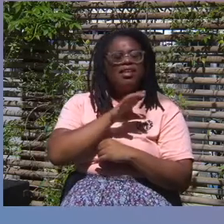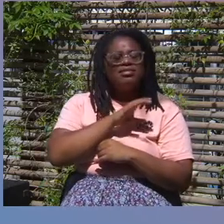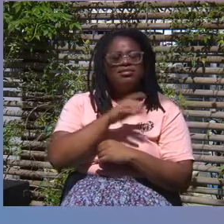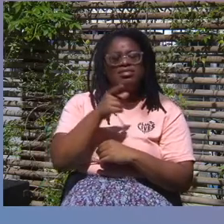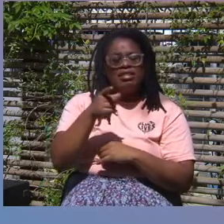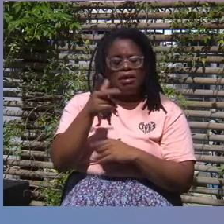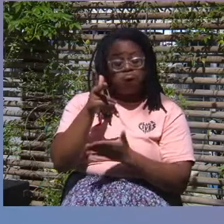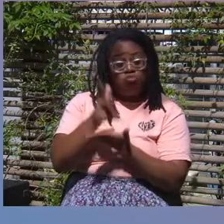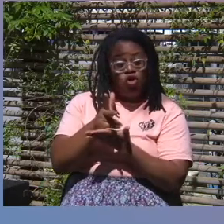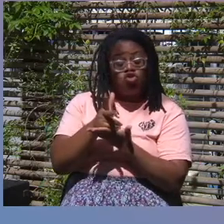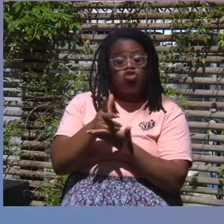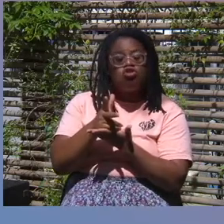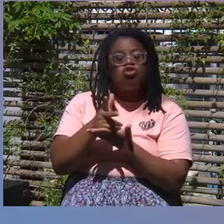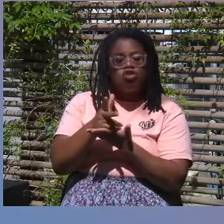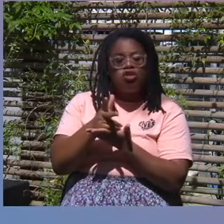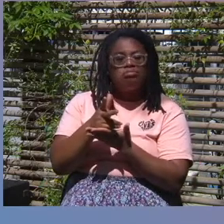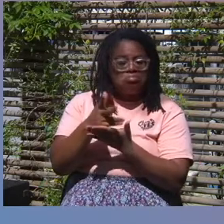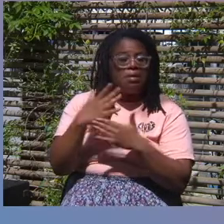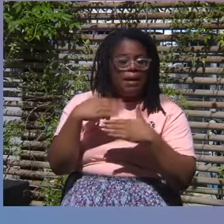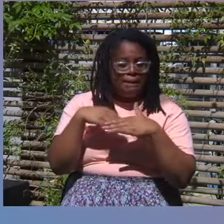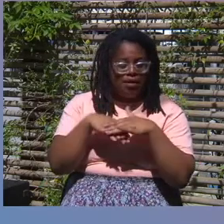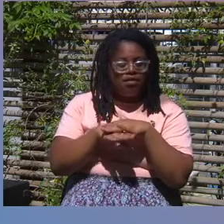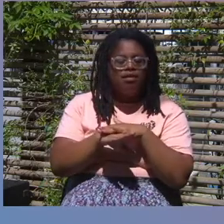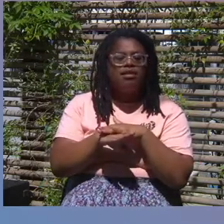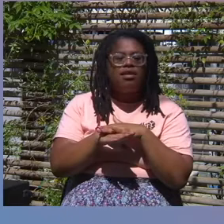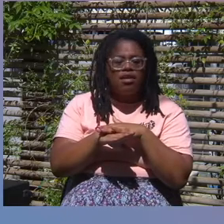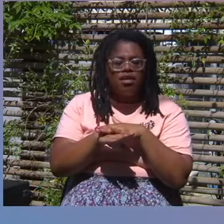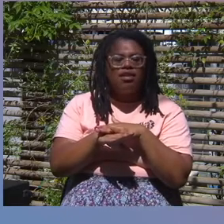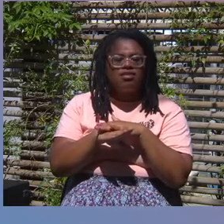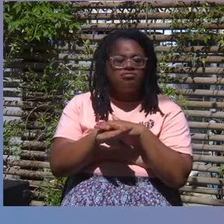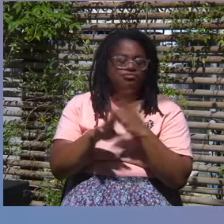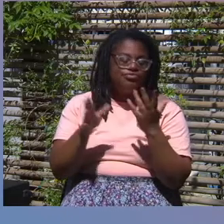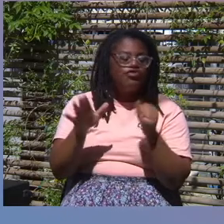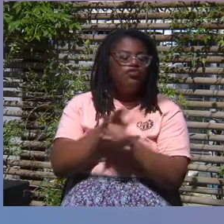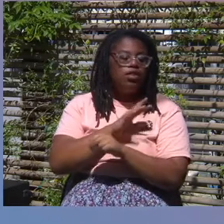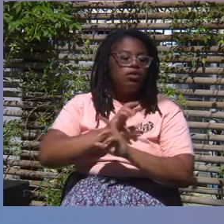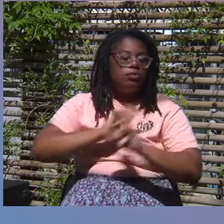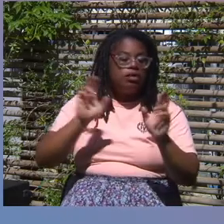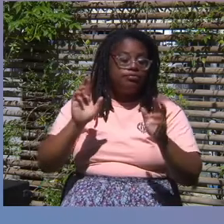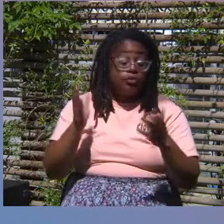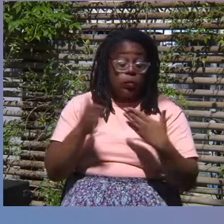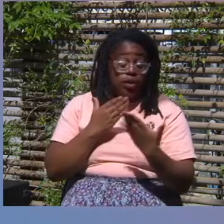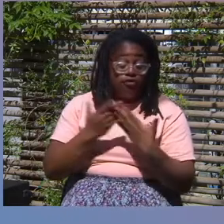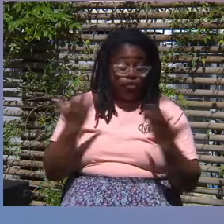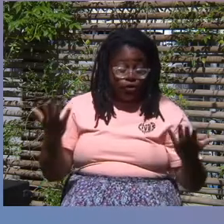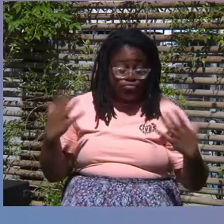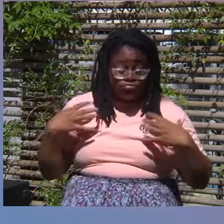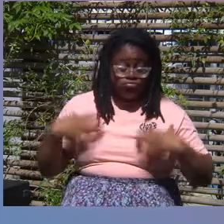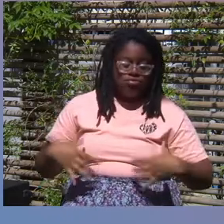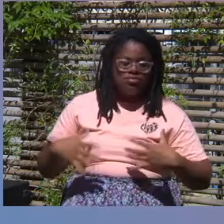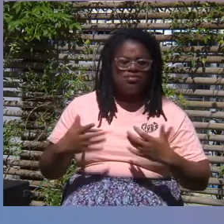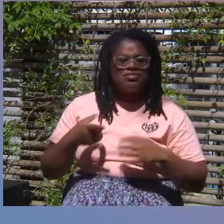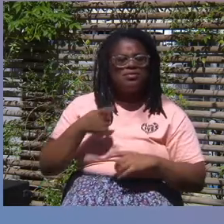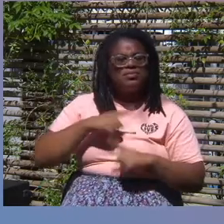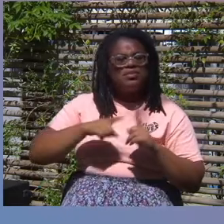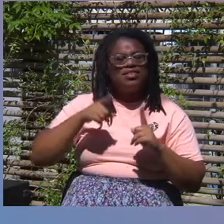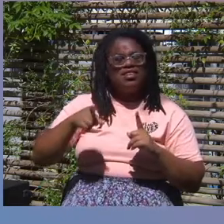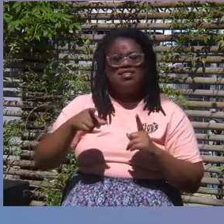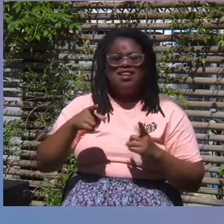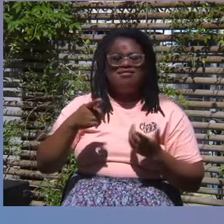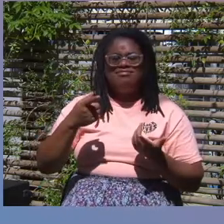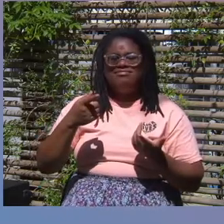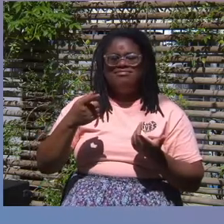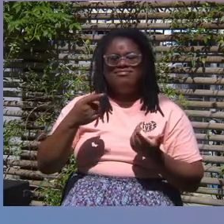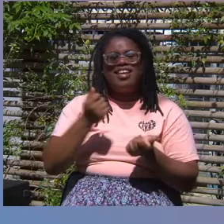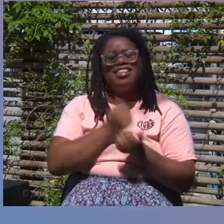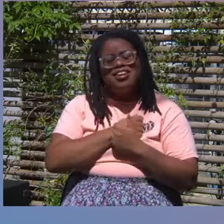they parked their car and they came in fully, you know, ready to do whatever. And they were loving watching